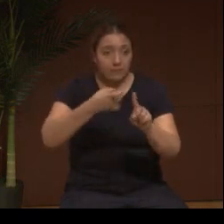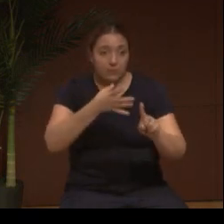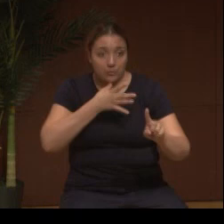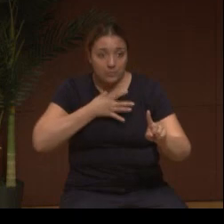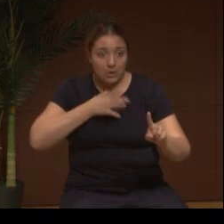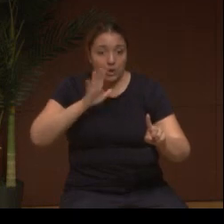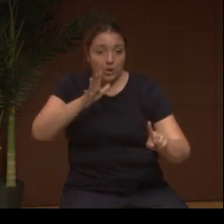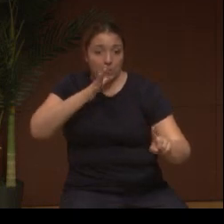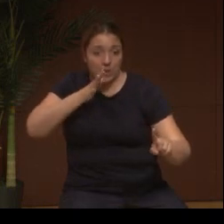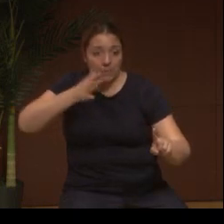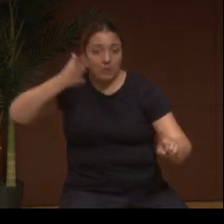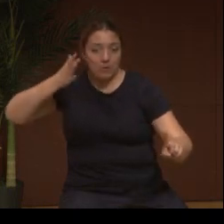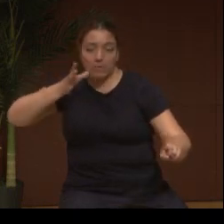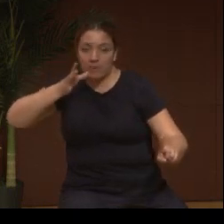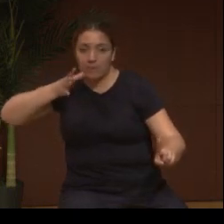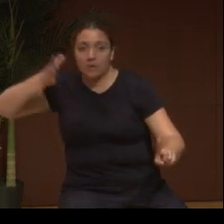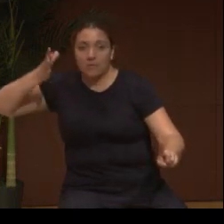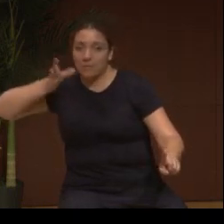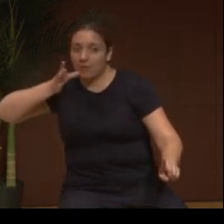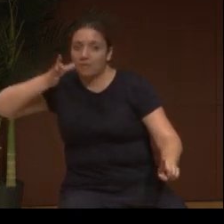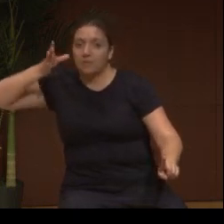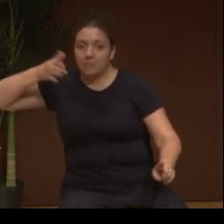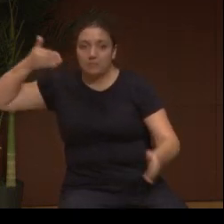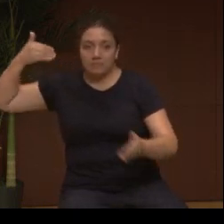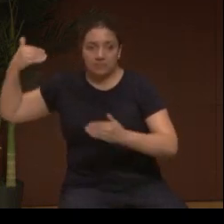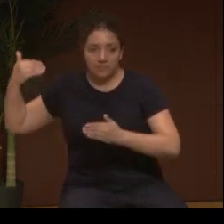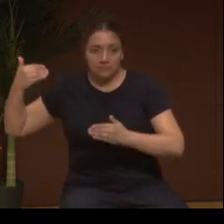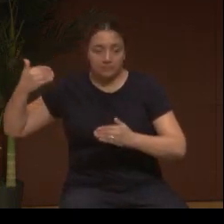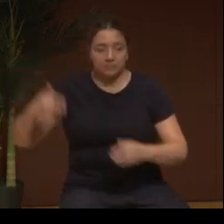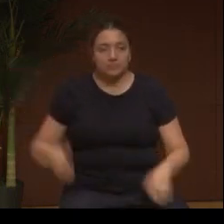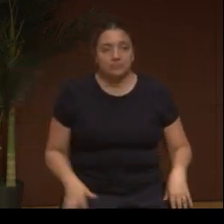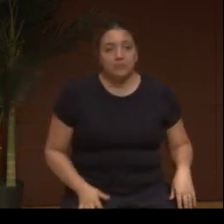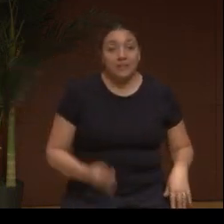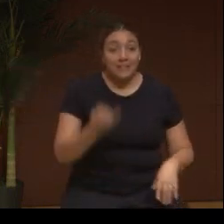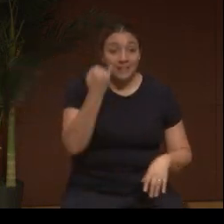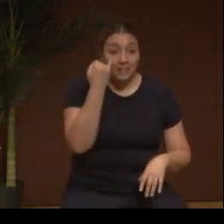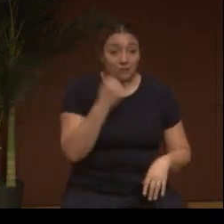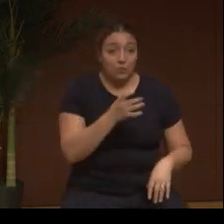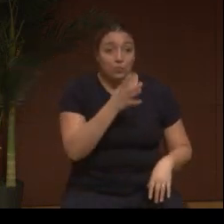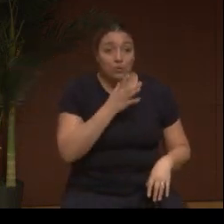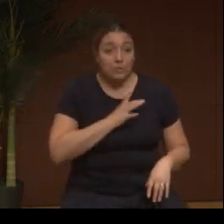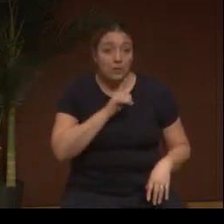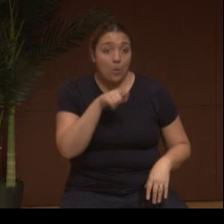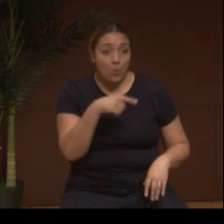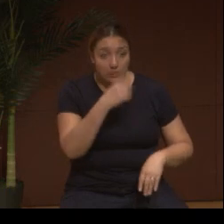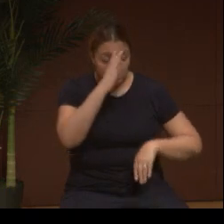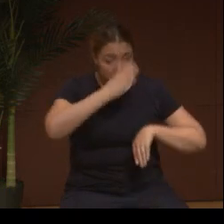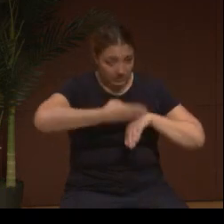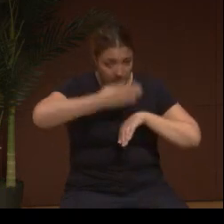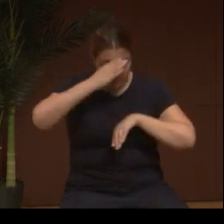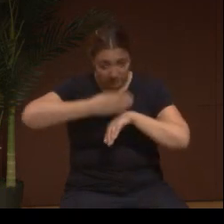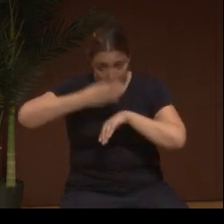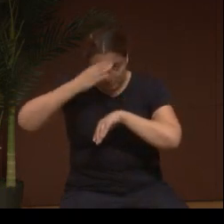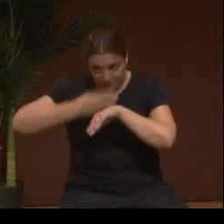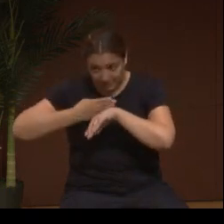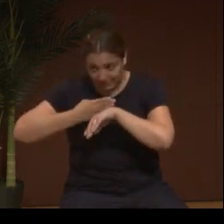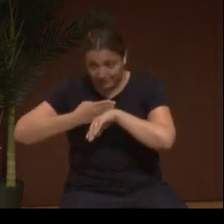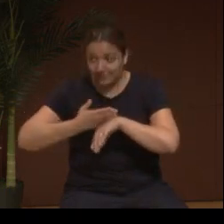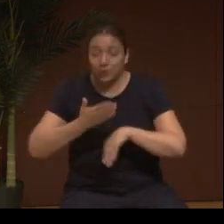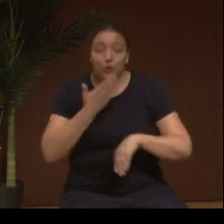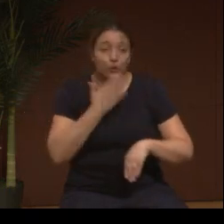and you have children have your mitochondrial DNA. If you are a woman and you only have sons, good luck to you. Okay.